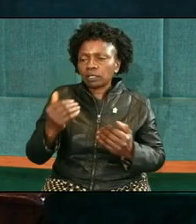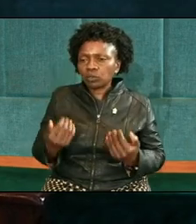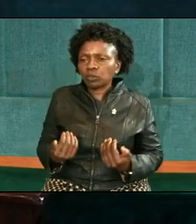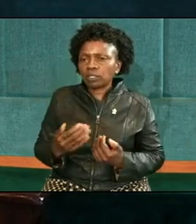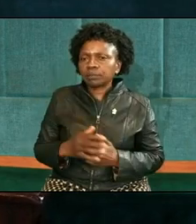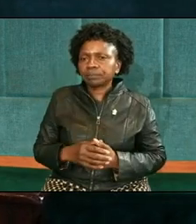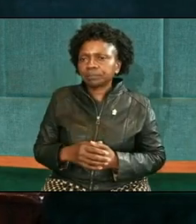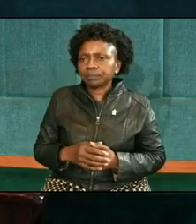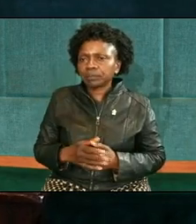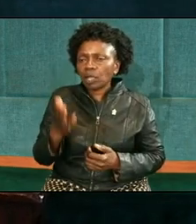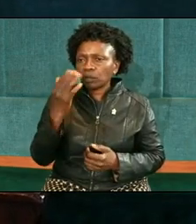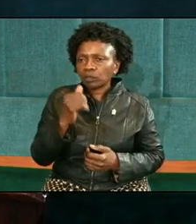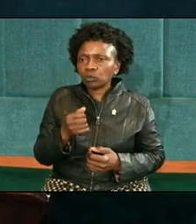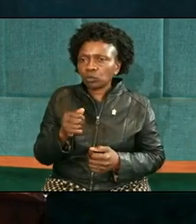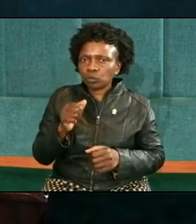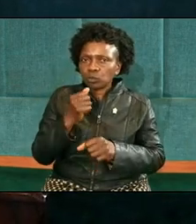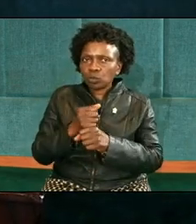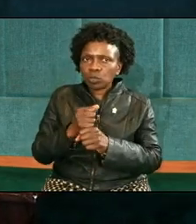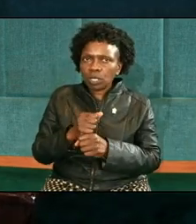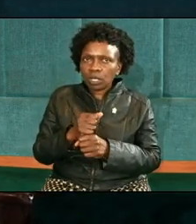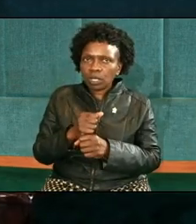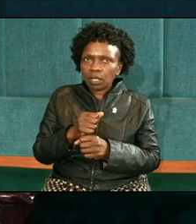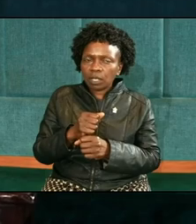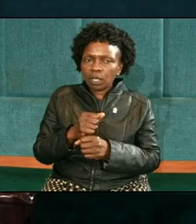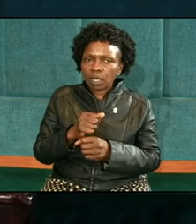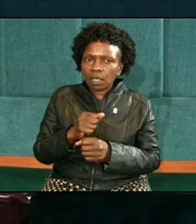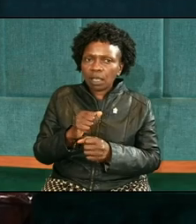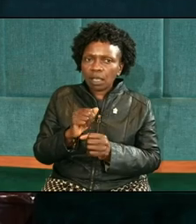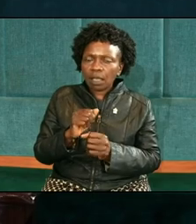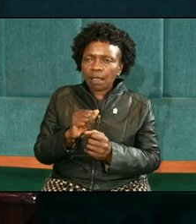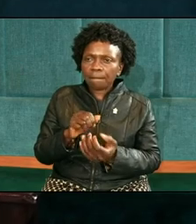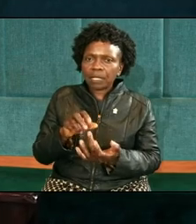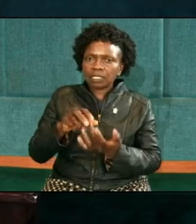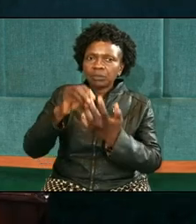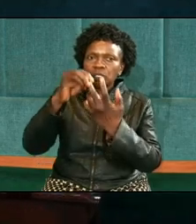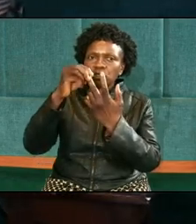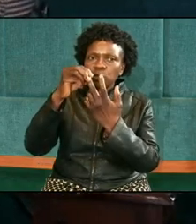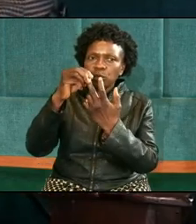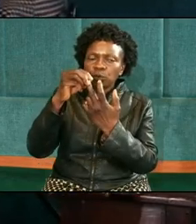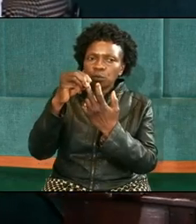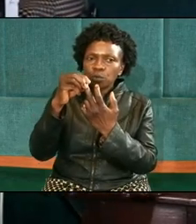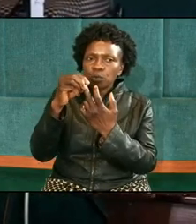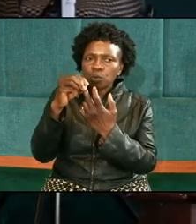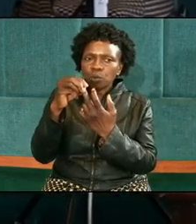special. I'm going to invite my children. Come on up, Ellen.